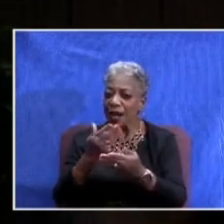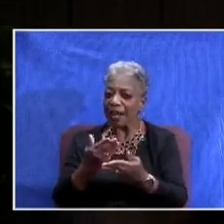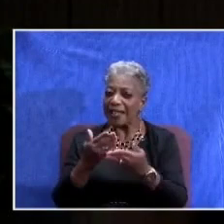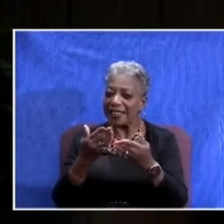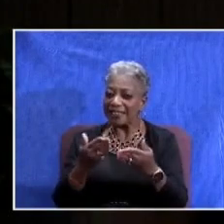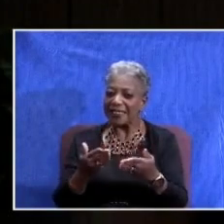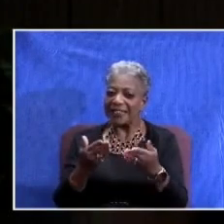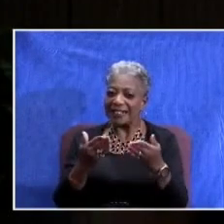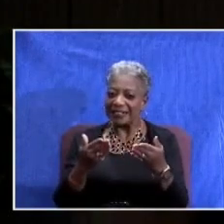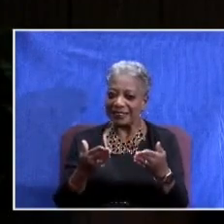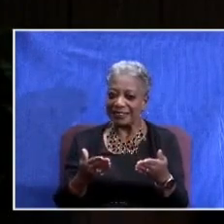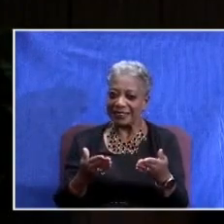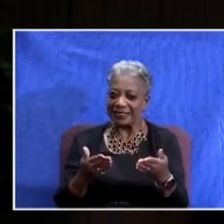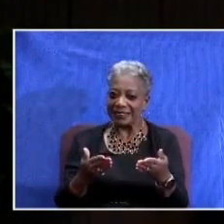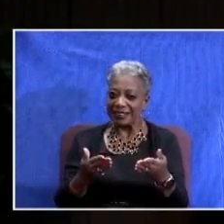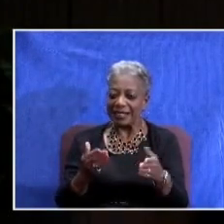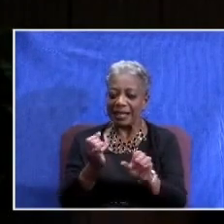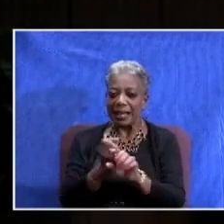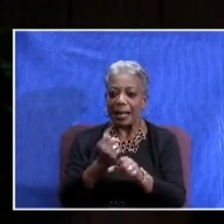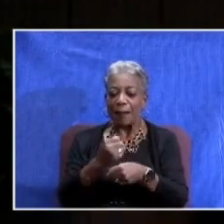schools.